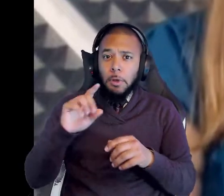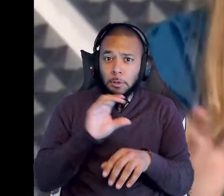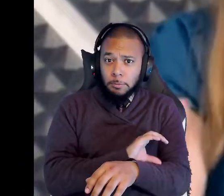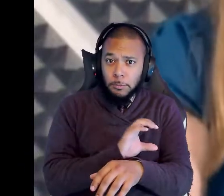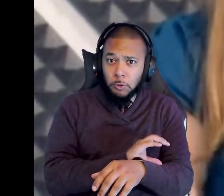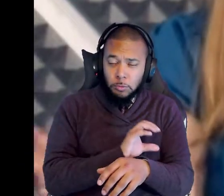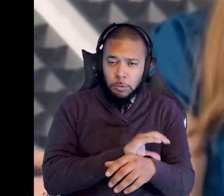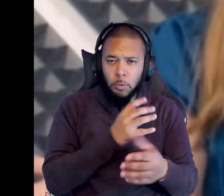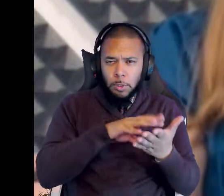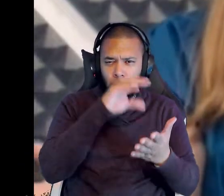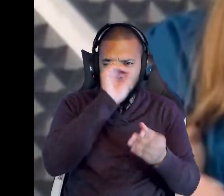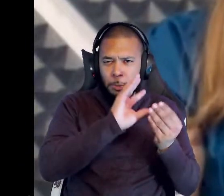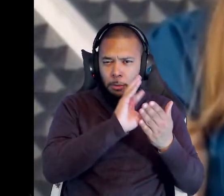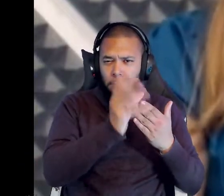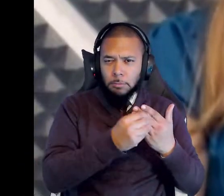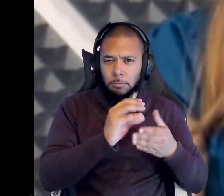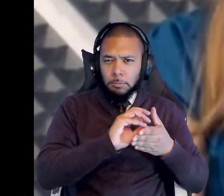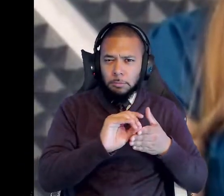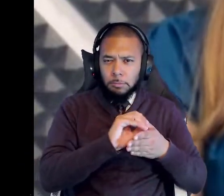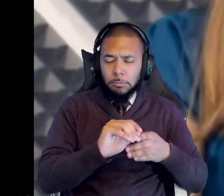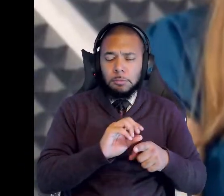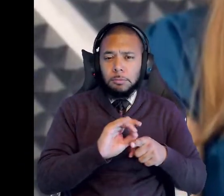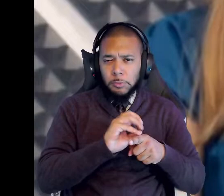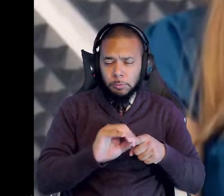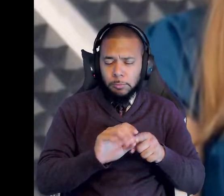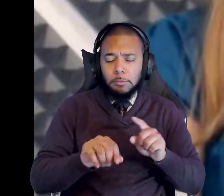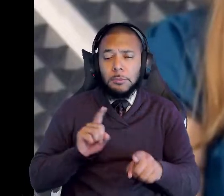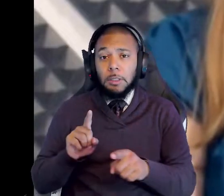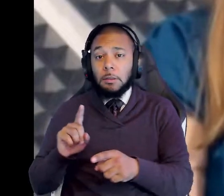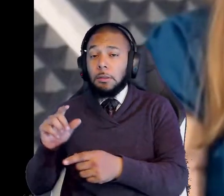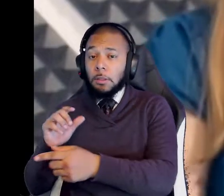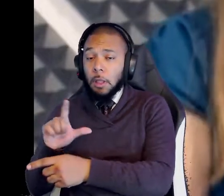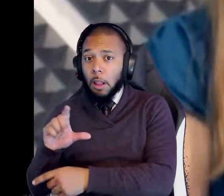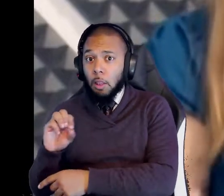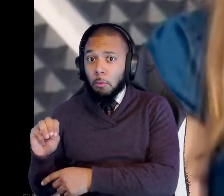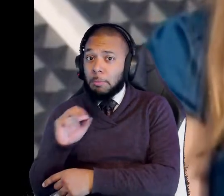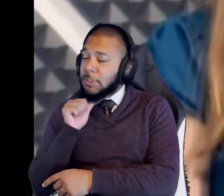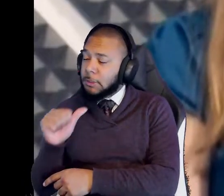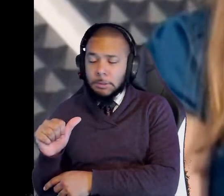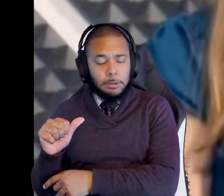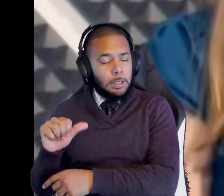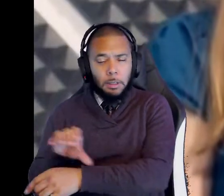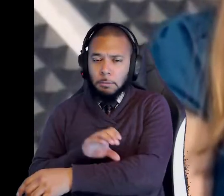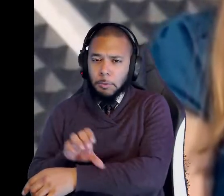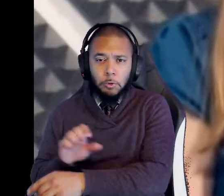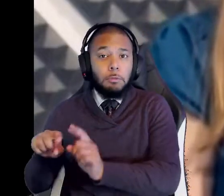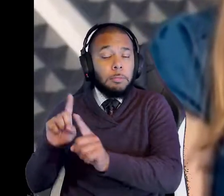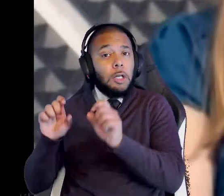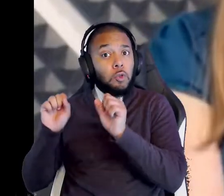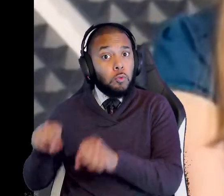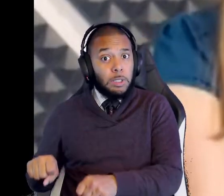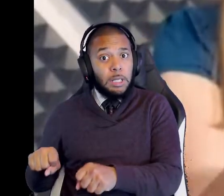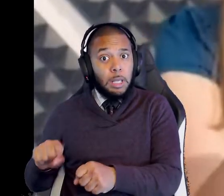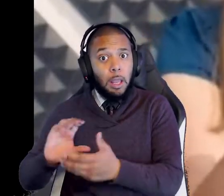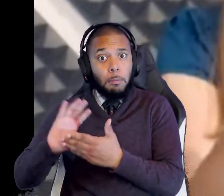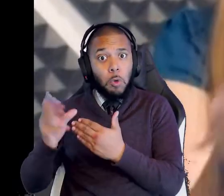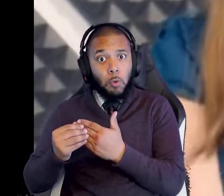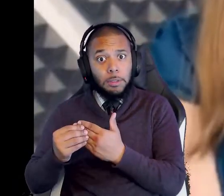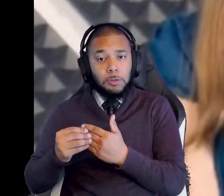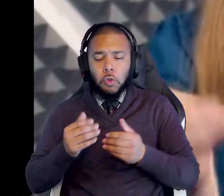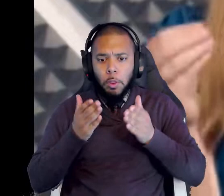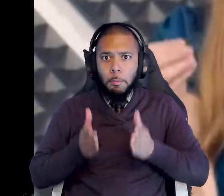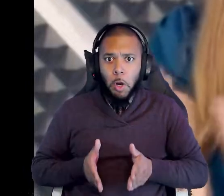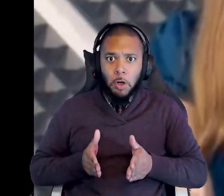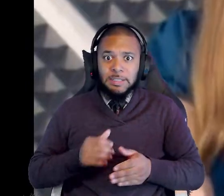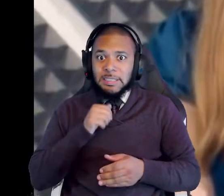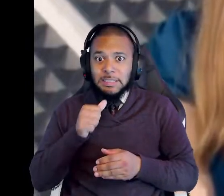programming. Now looms obviously are not computers, but they did learn how to program them. So the person wasn't the one going through and